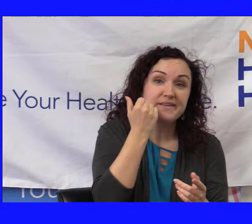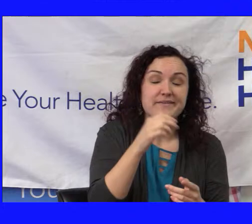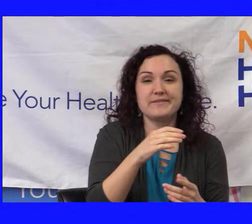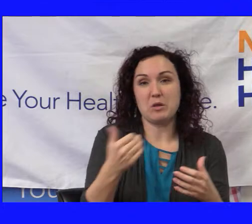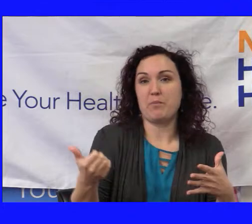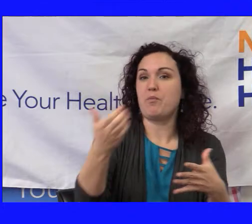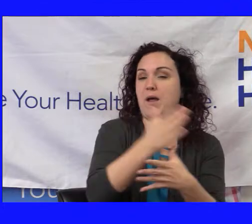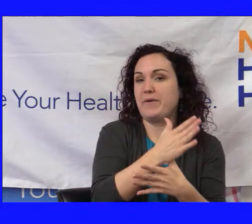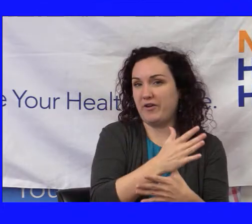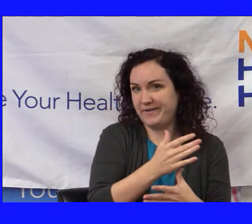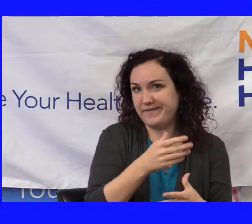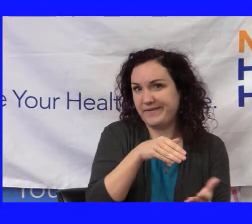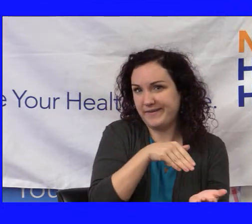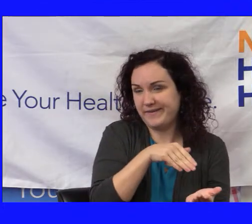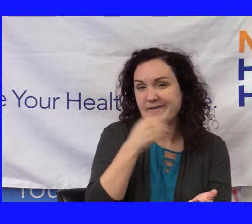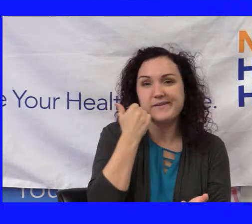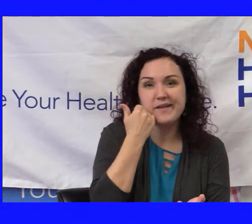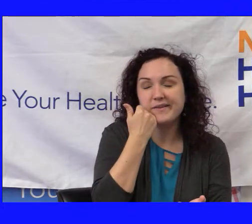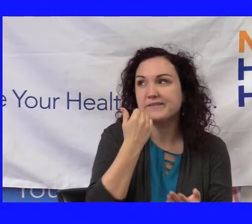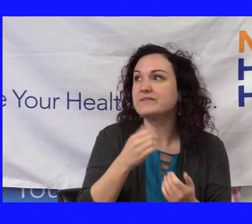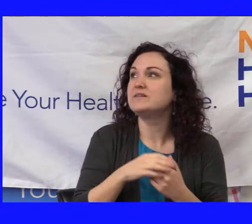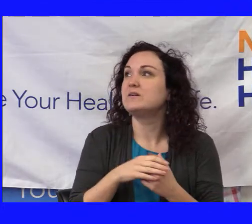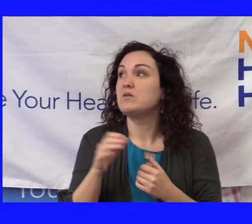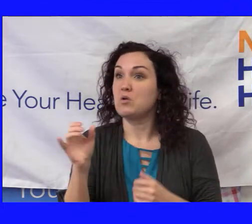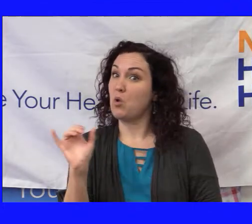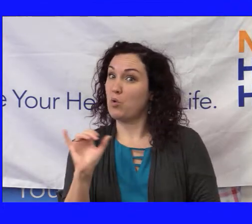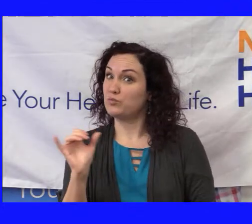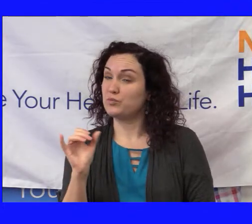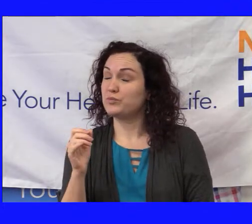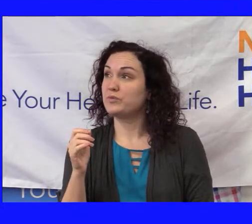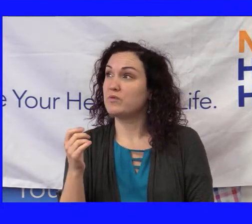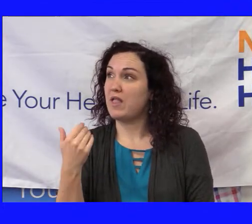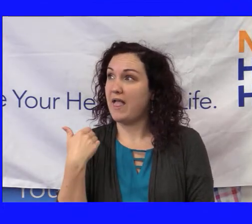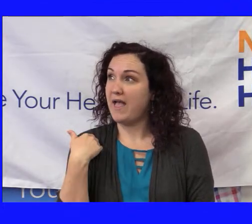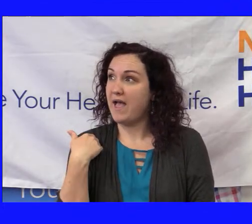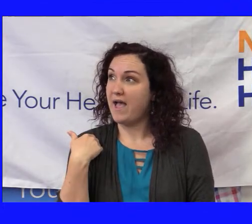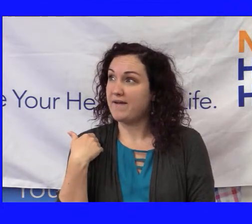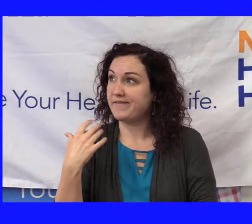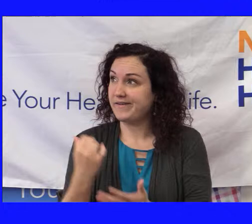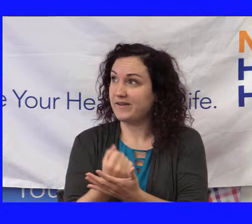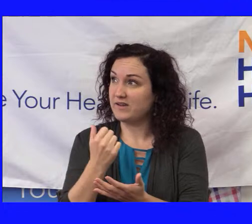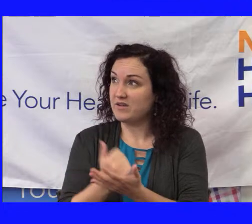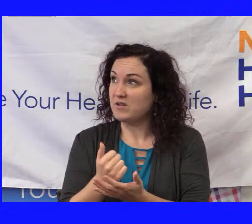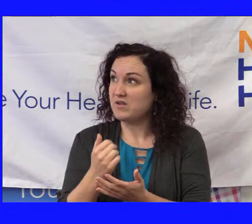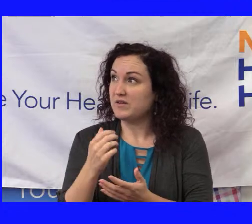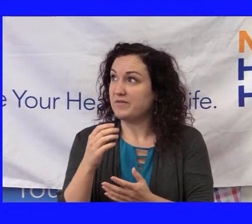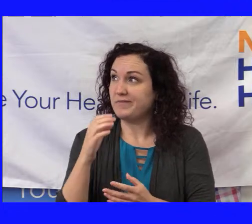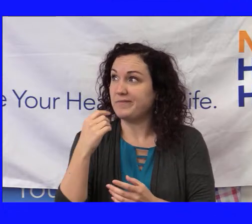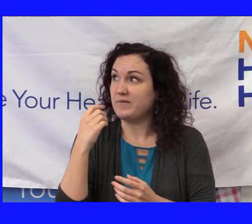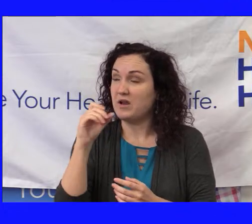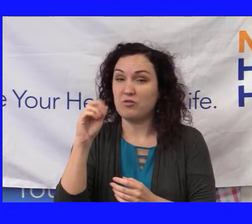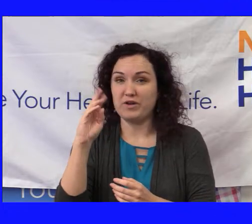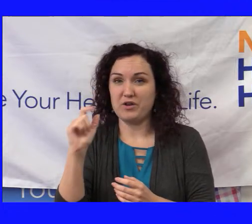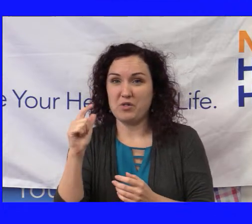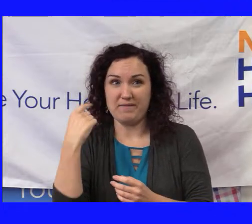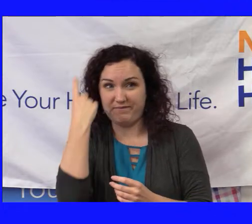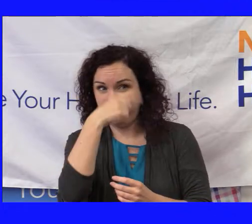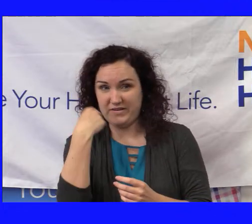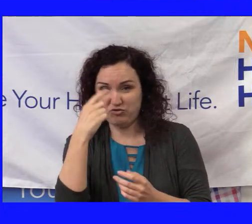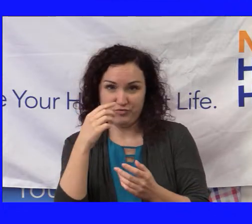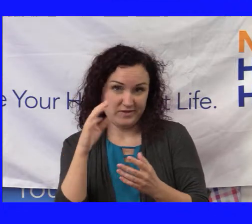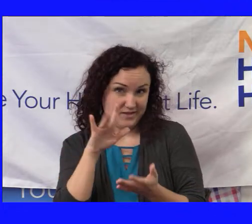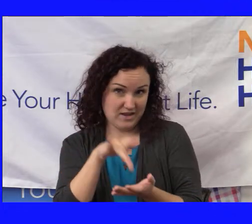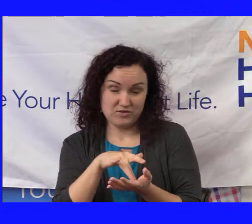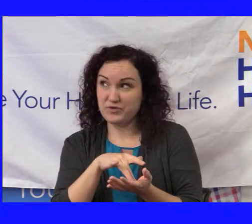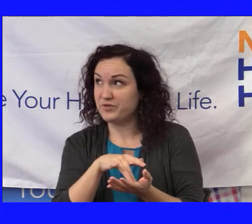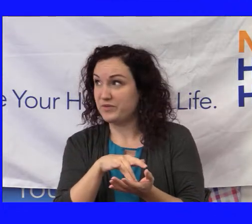of the biggest concerns. We also have an accredited craniofacial center. So it's called the Quad